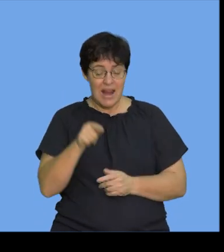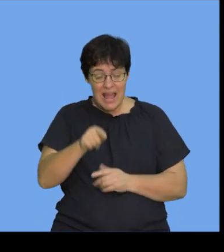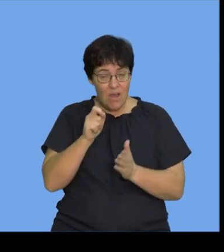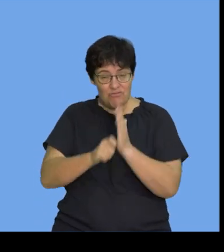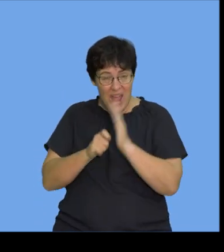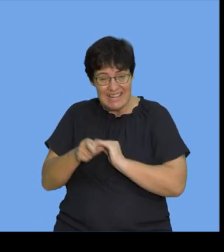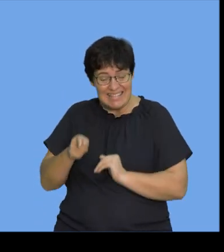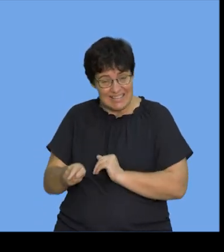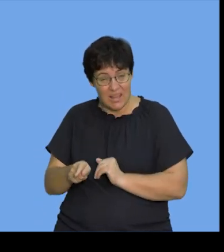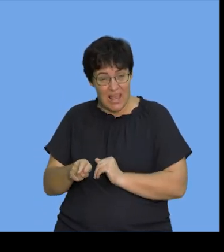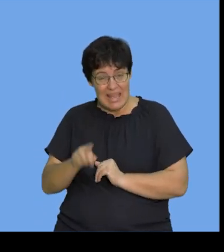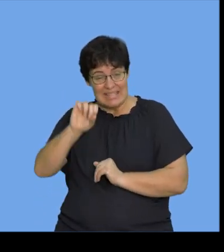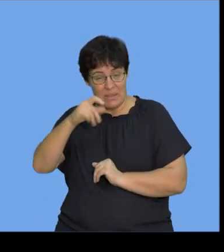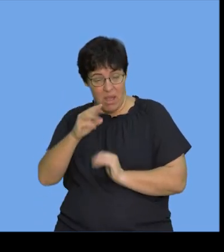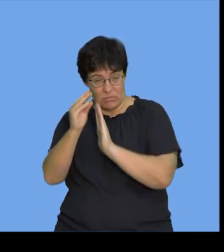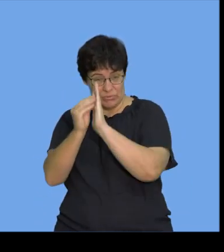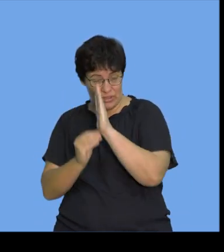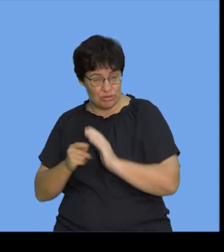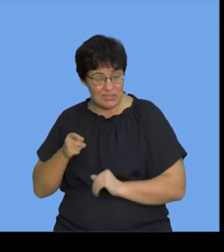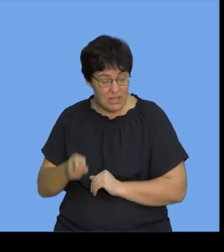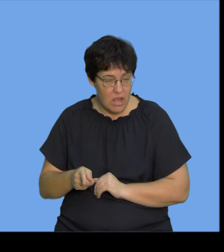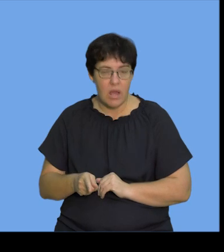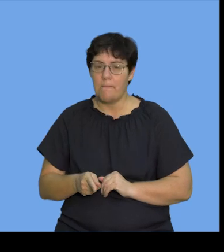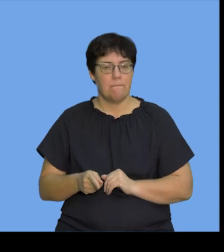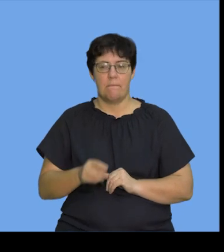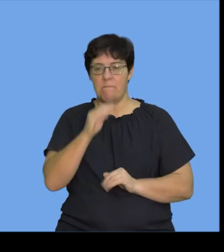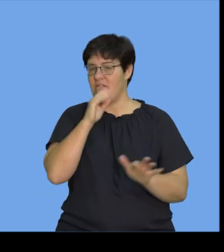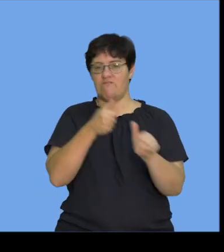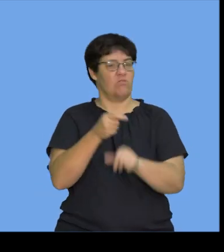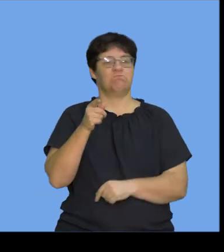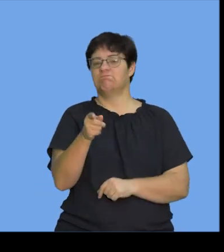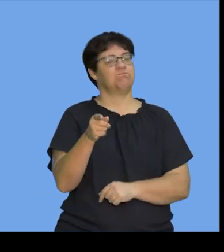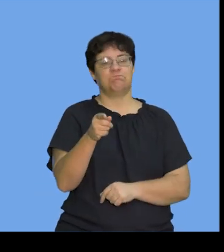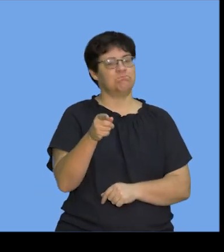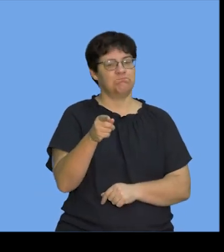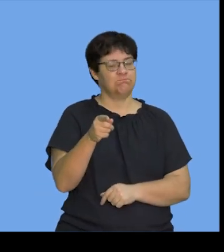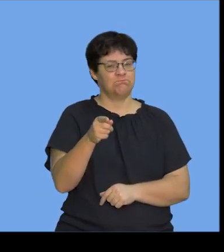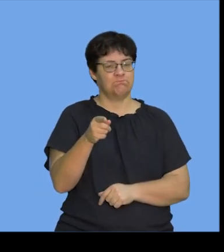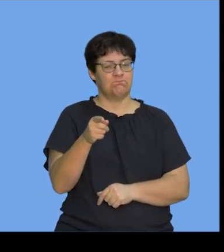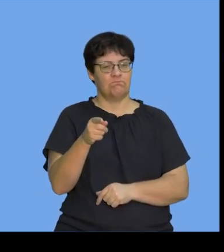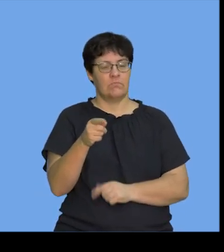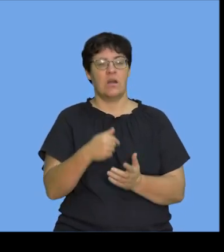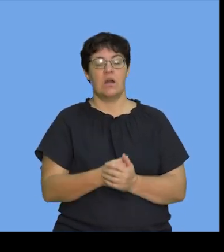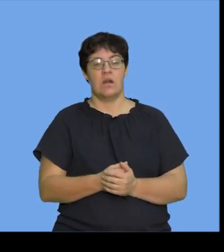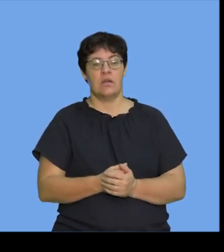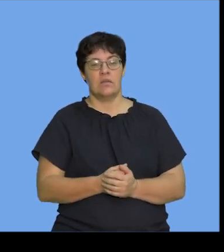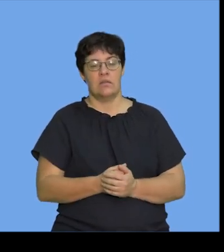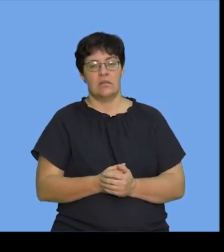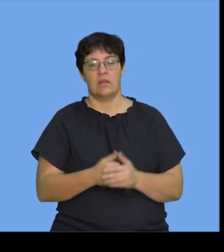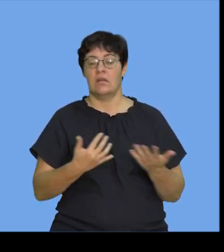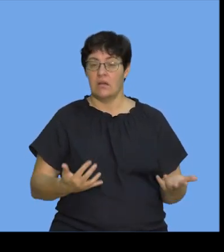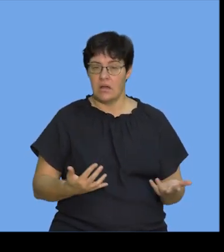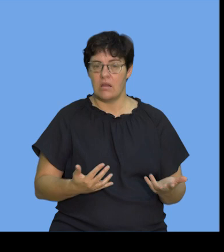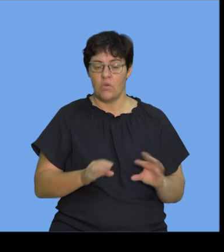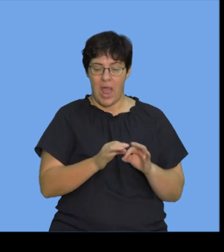sigma notation, then you actually don't follow these steps that I have here. Instead of you